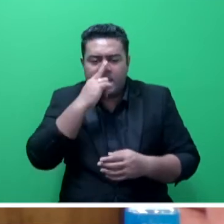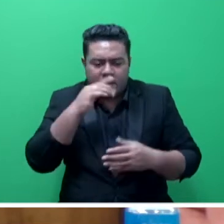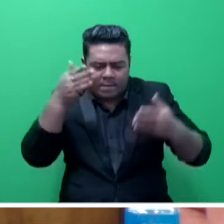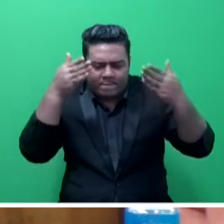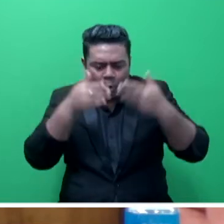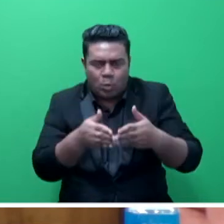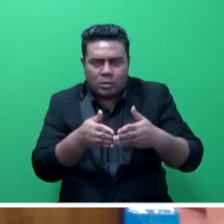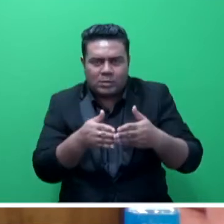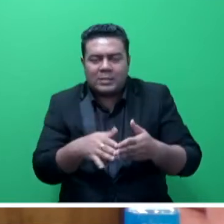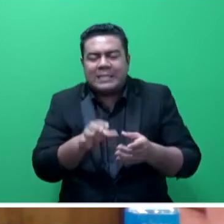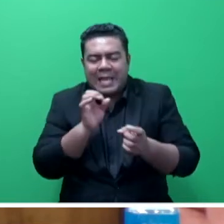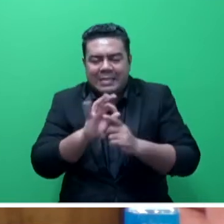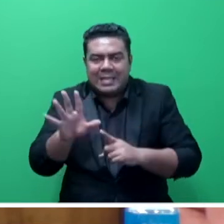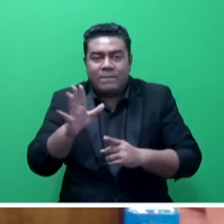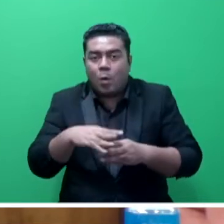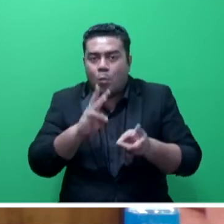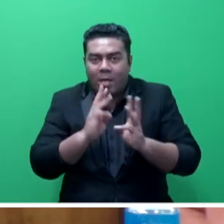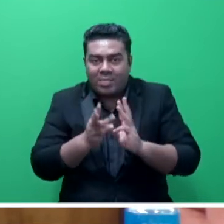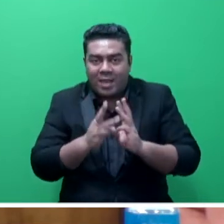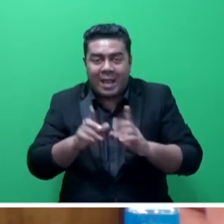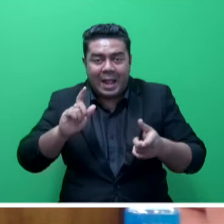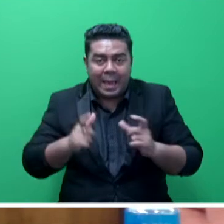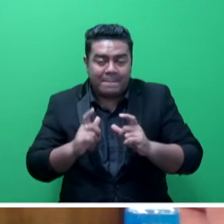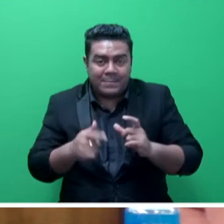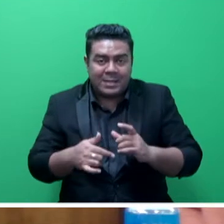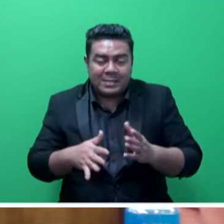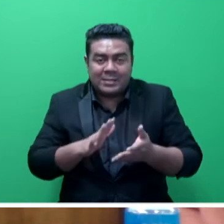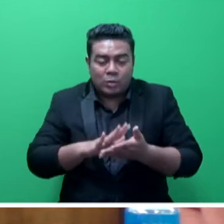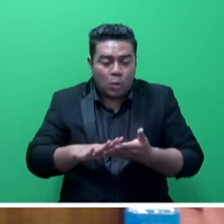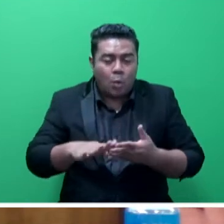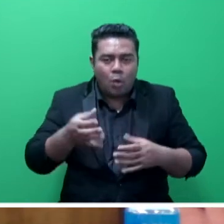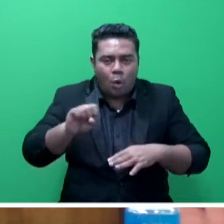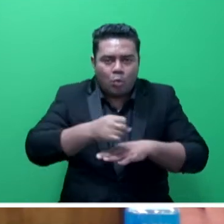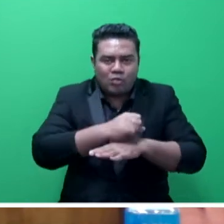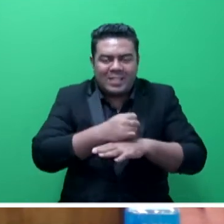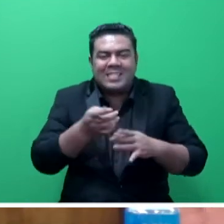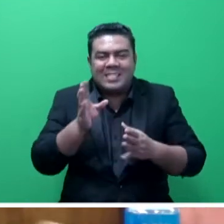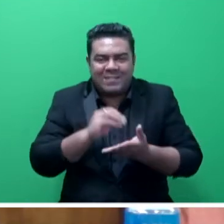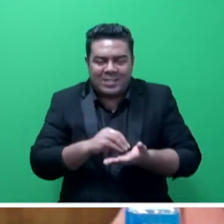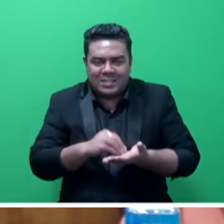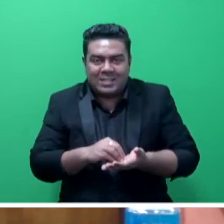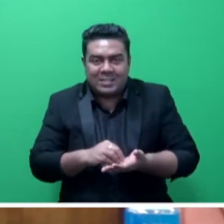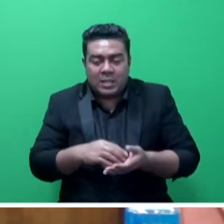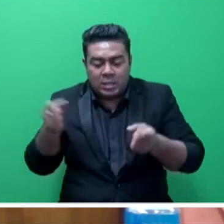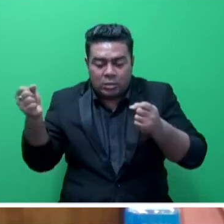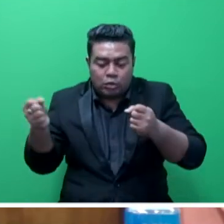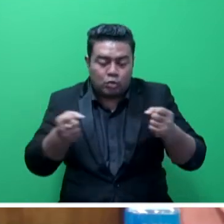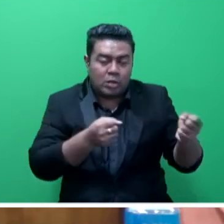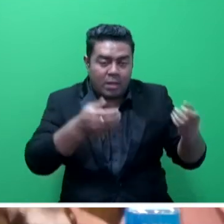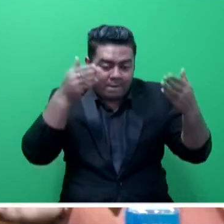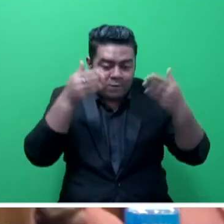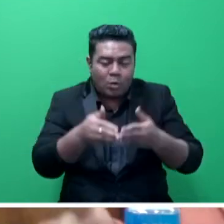center of excellence for weather, climate, hydrological, and ocean services, a paradigm shift that focuses